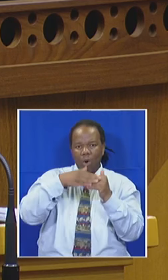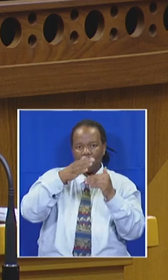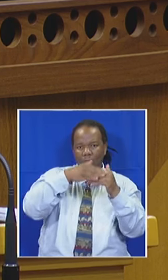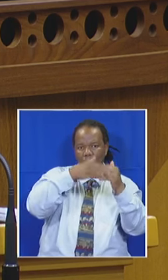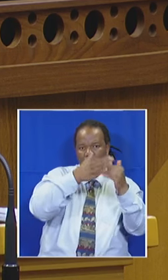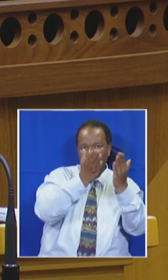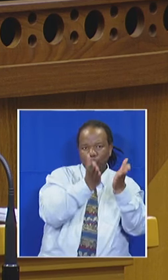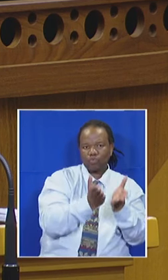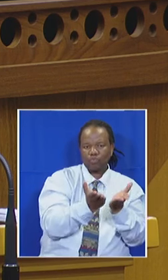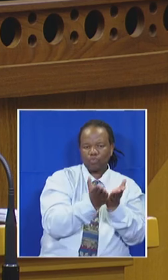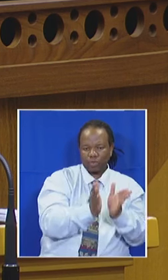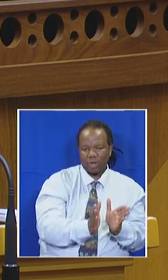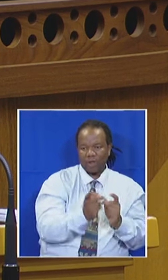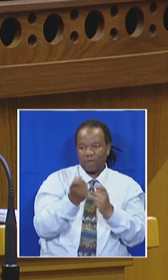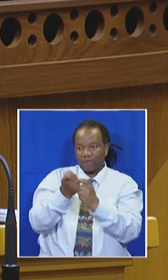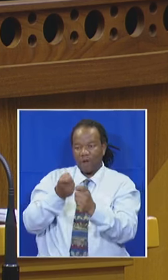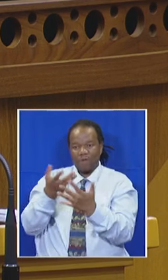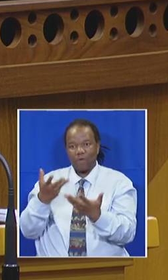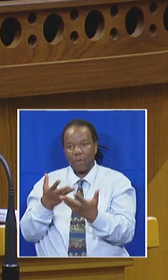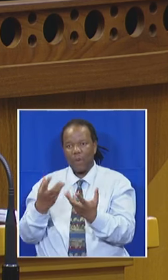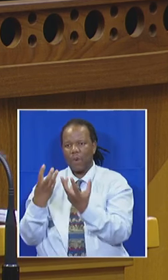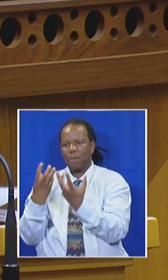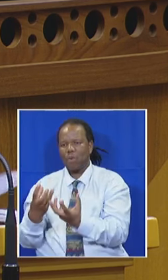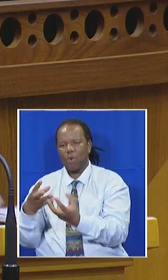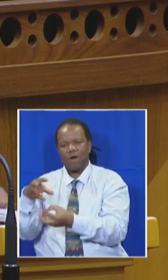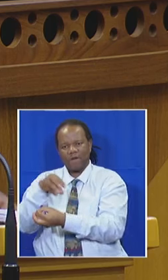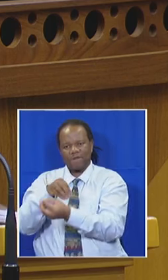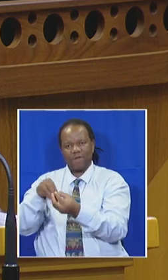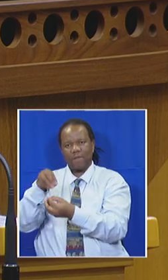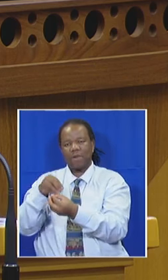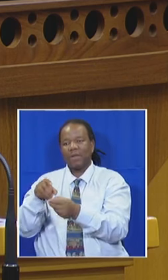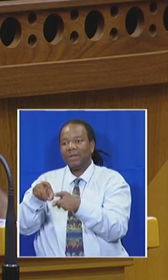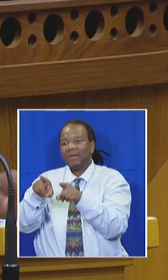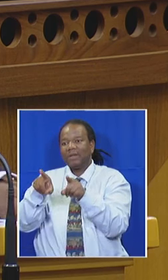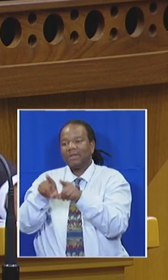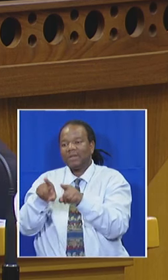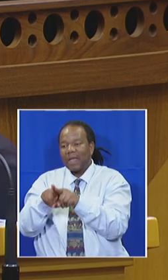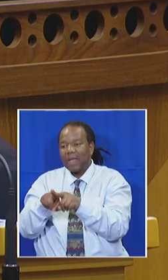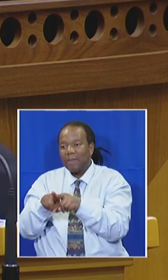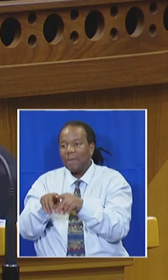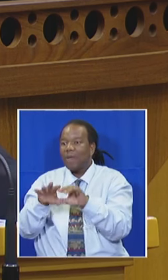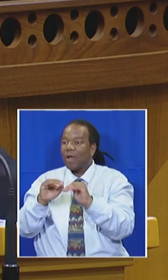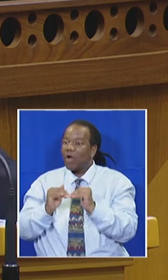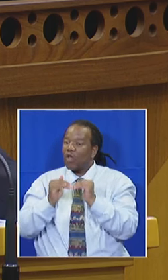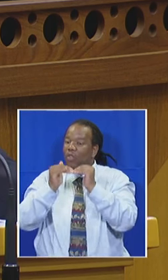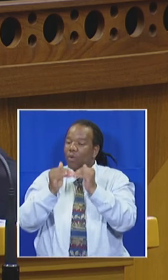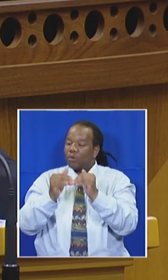poor families and the families of the working class.